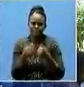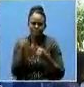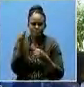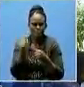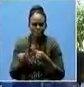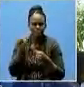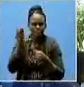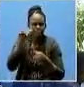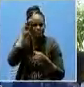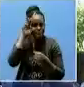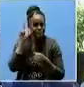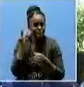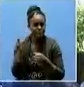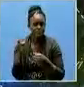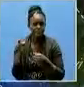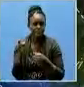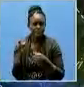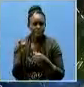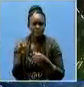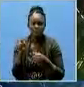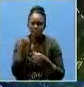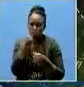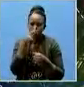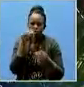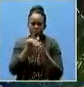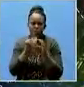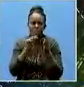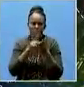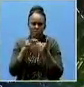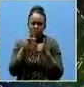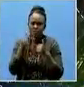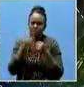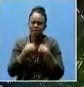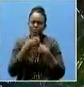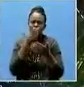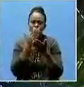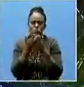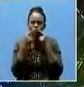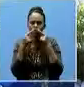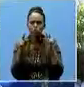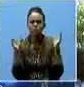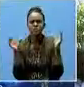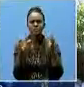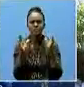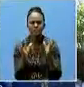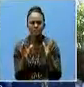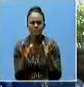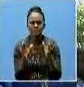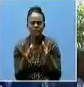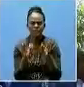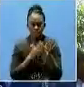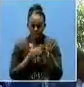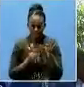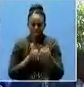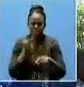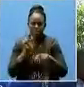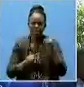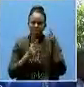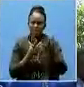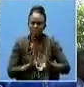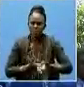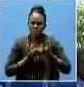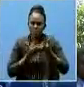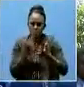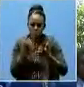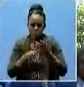Province Minister Cornelius Mweetwa, who graced the function, has good news for councils. I will not preempt what